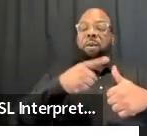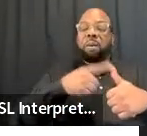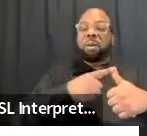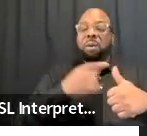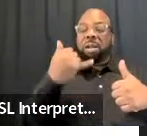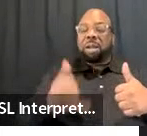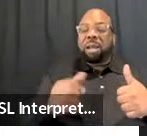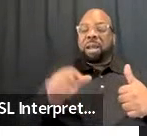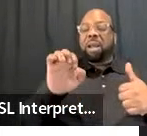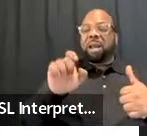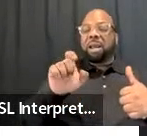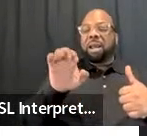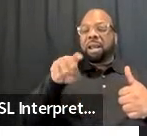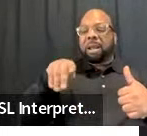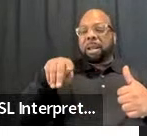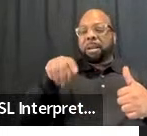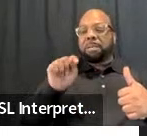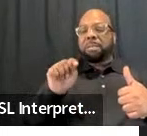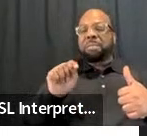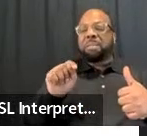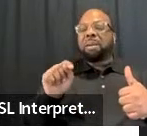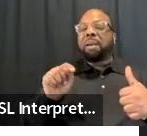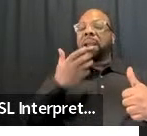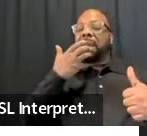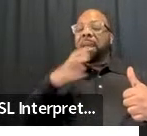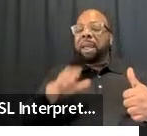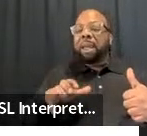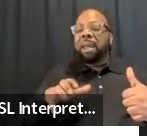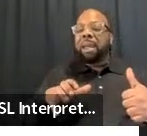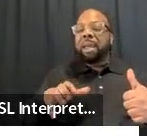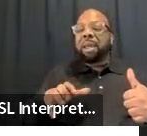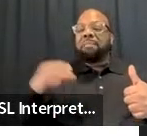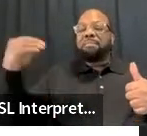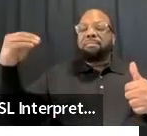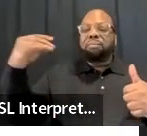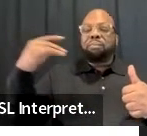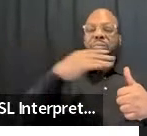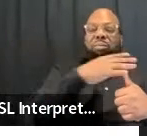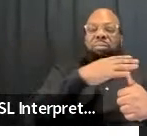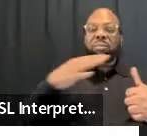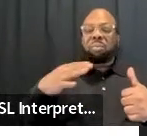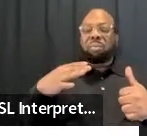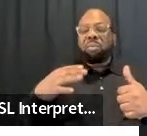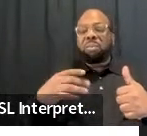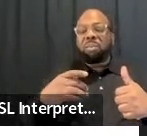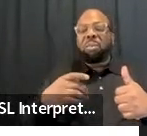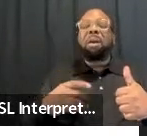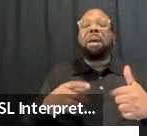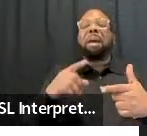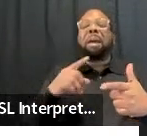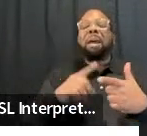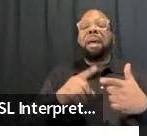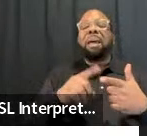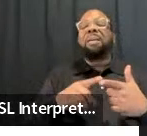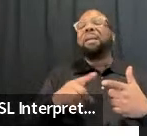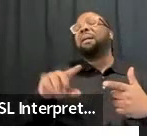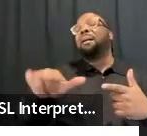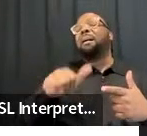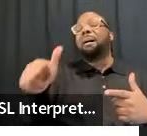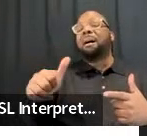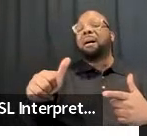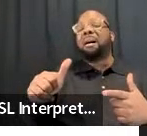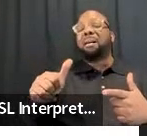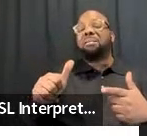focuses only on heat transmission, U factor specifically from the energy code. This misses other key criteria of